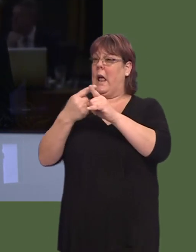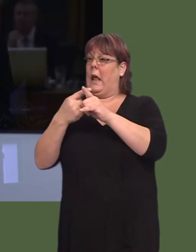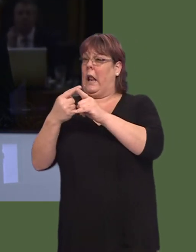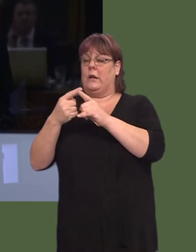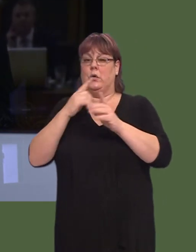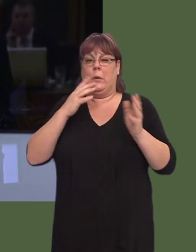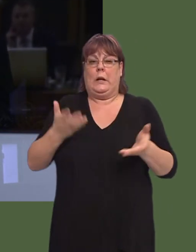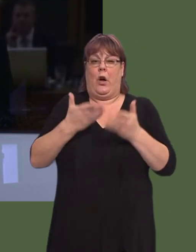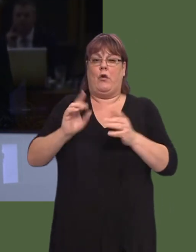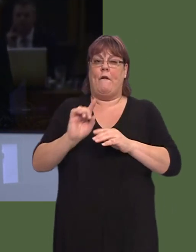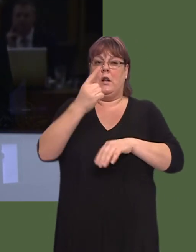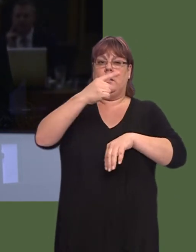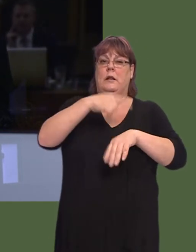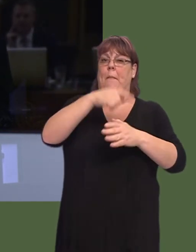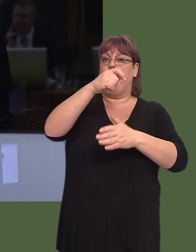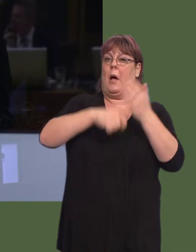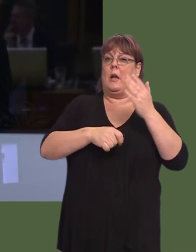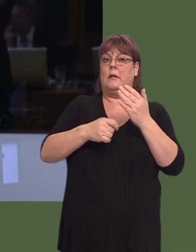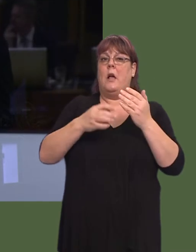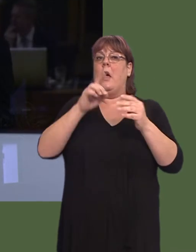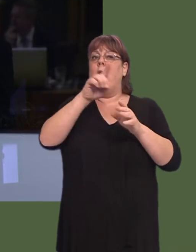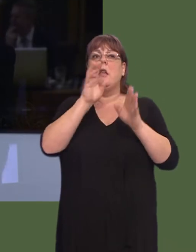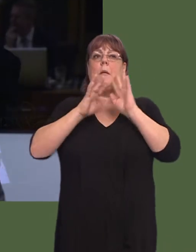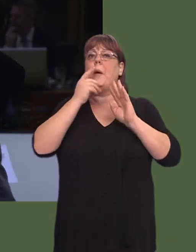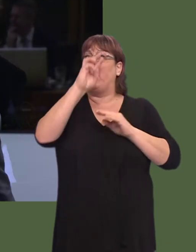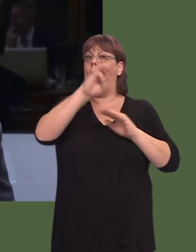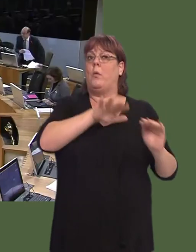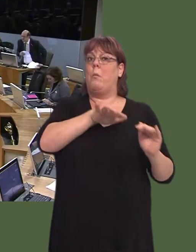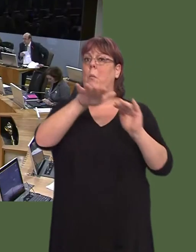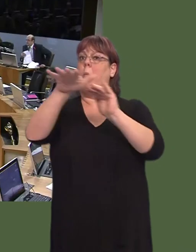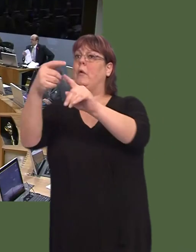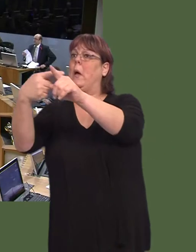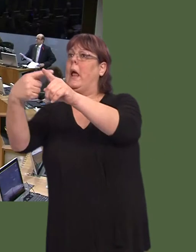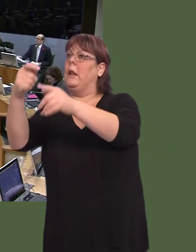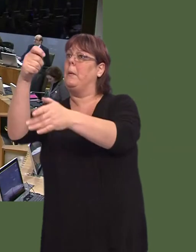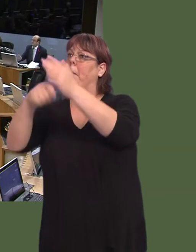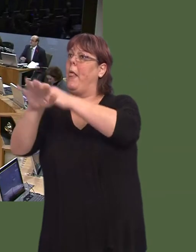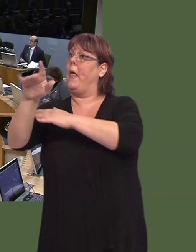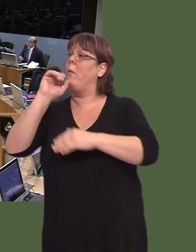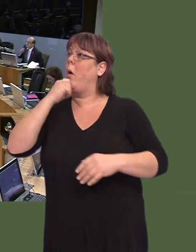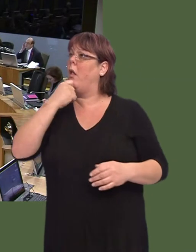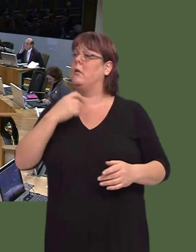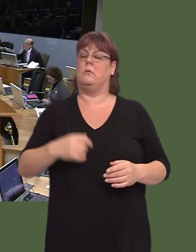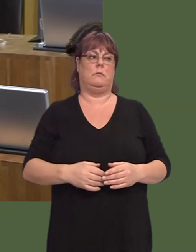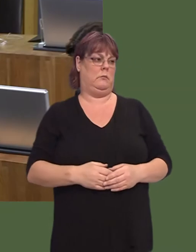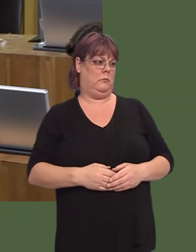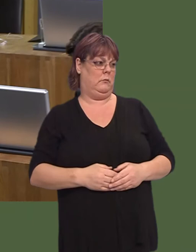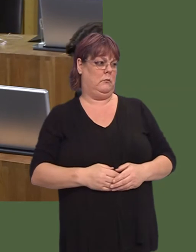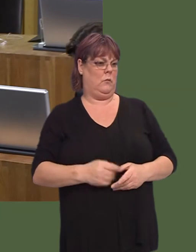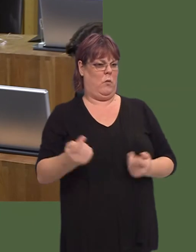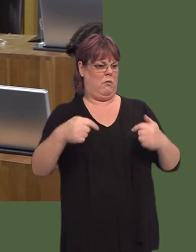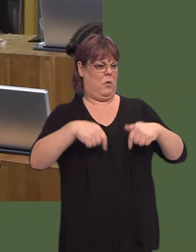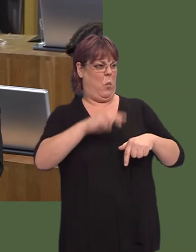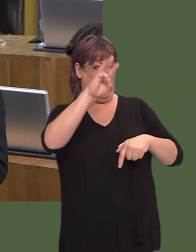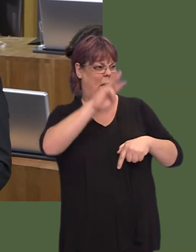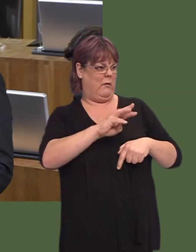of our young people will leave Wales and buy over the border instead? Well, I'm sure they will be attracted